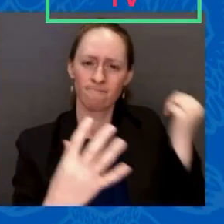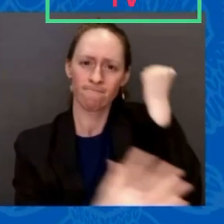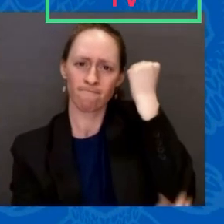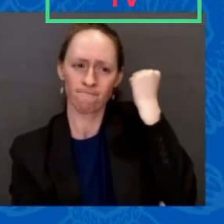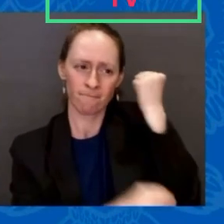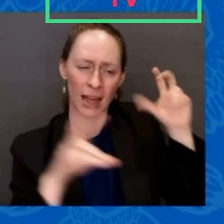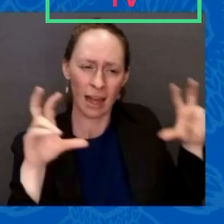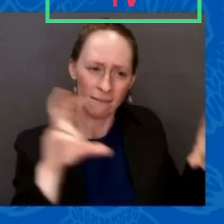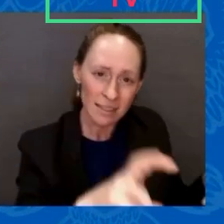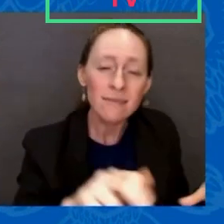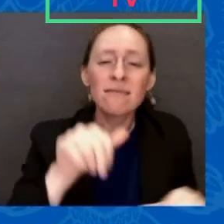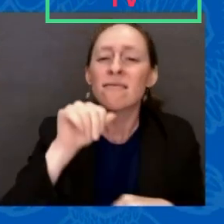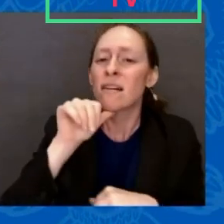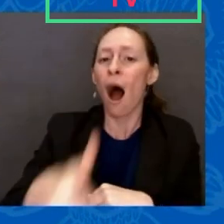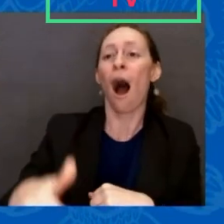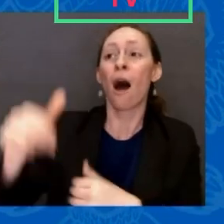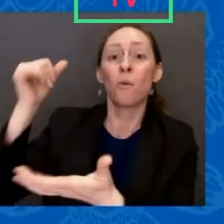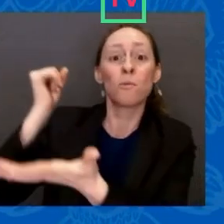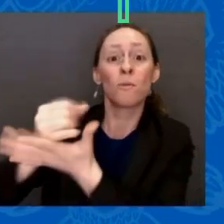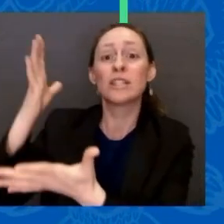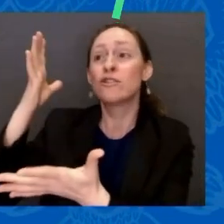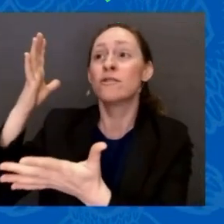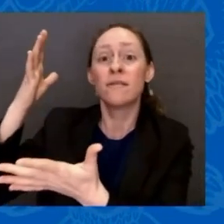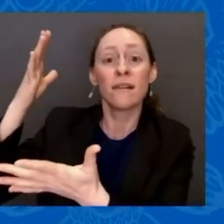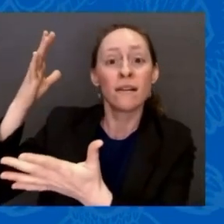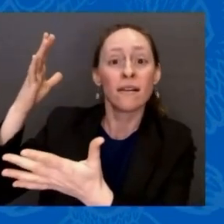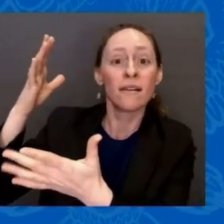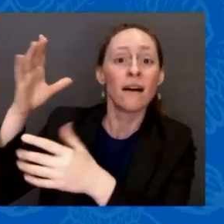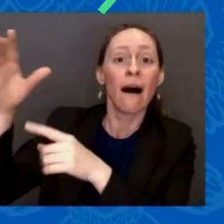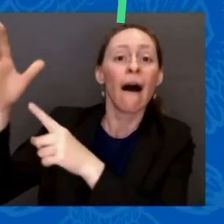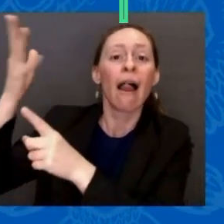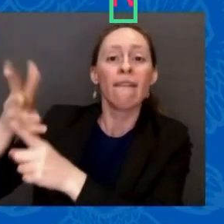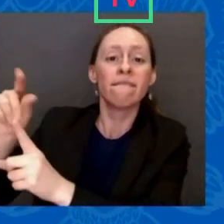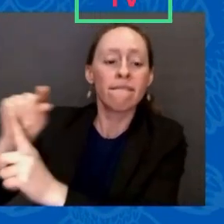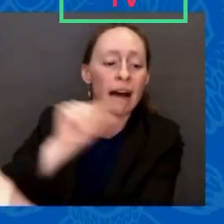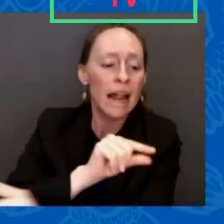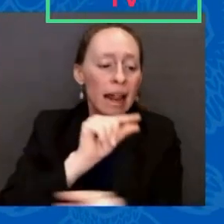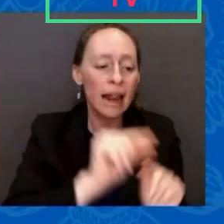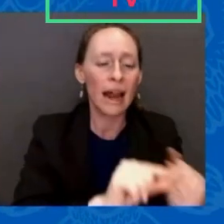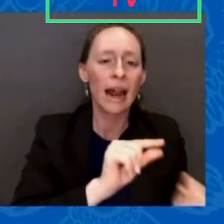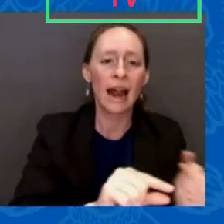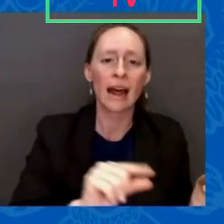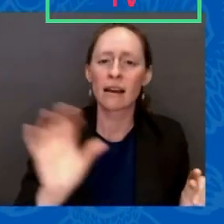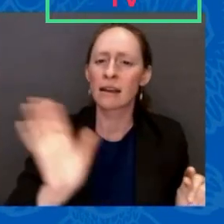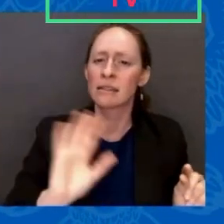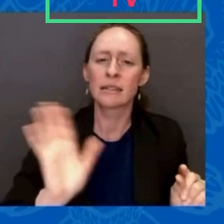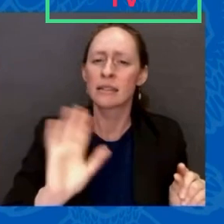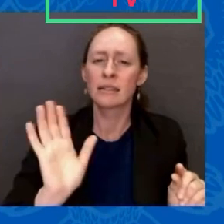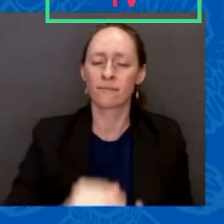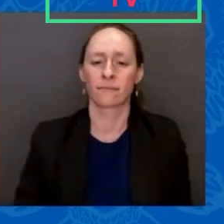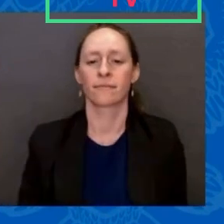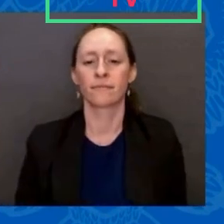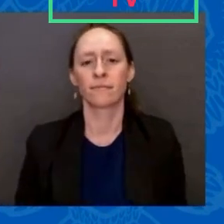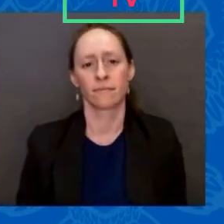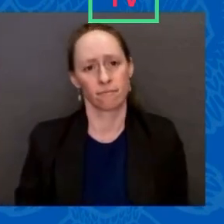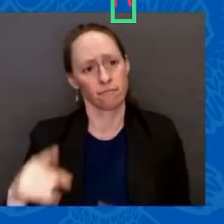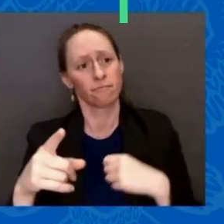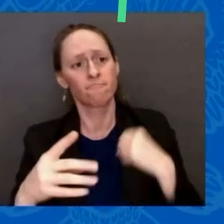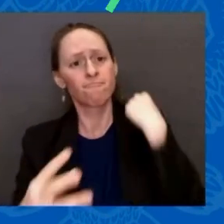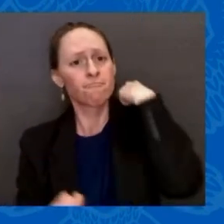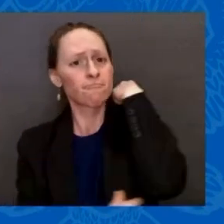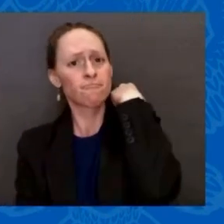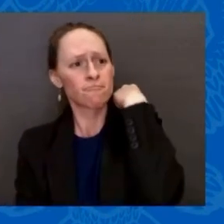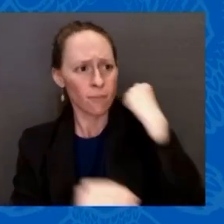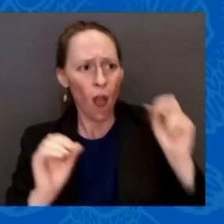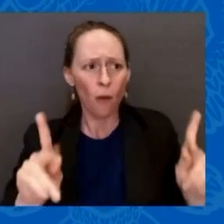up, and the wealthy still do well. We all do well. This vision is a fundamental break